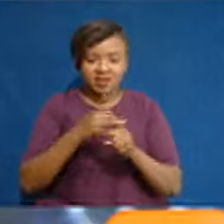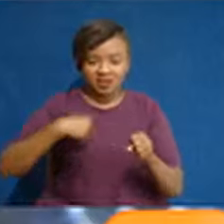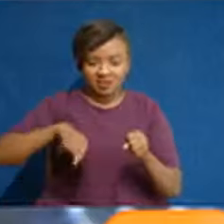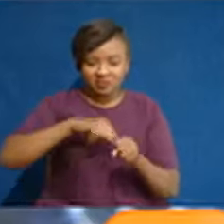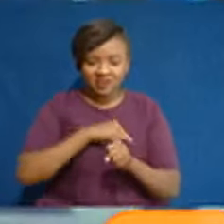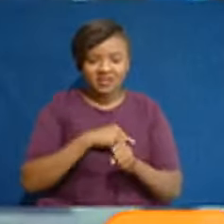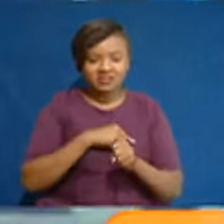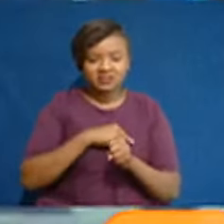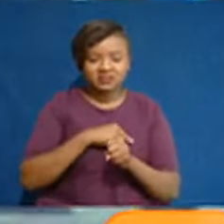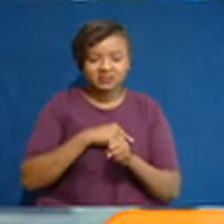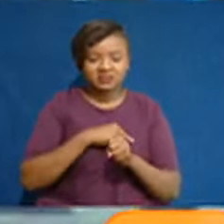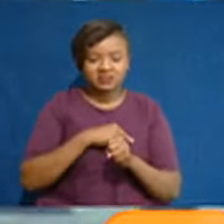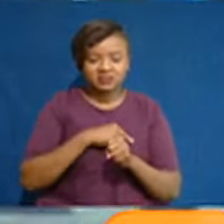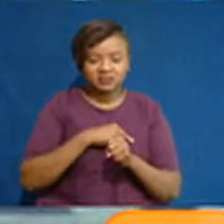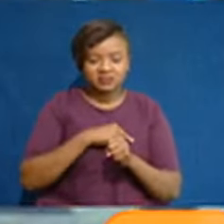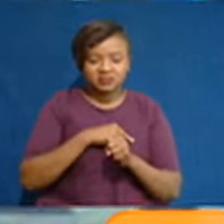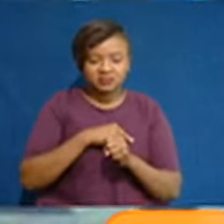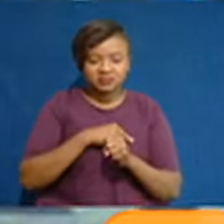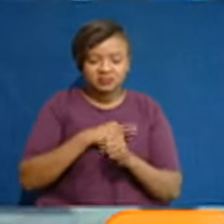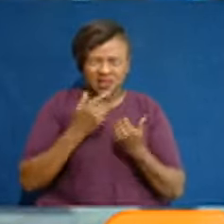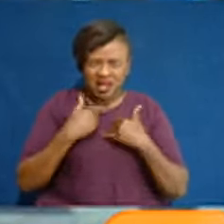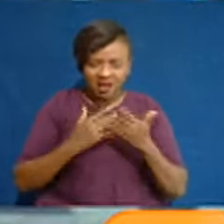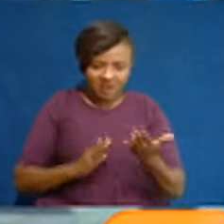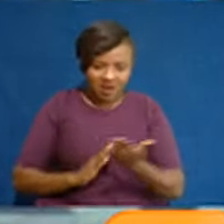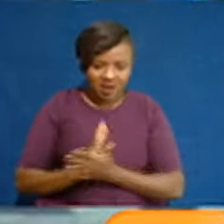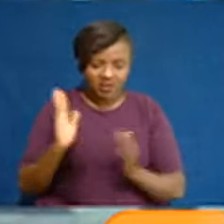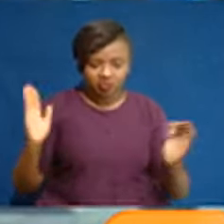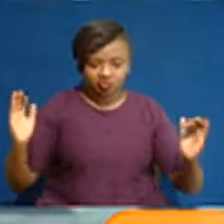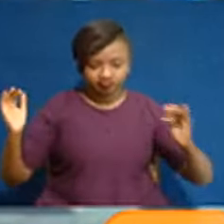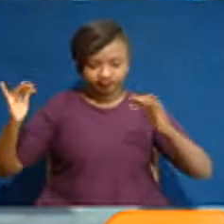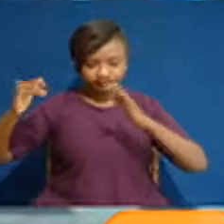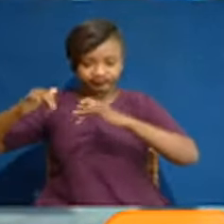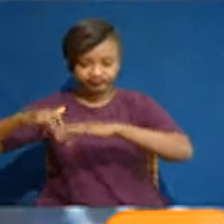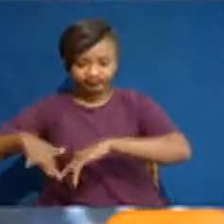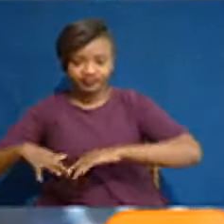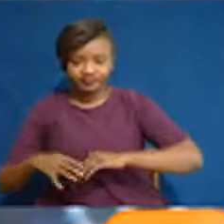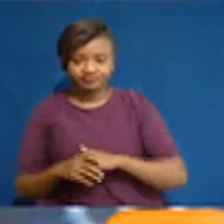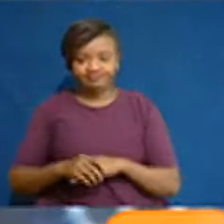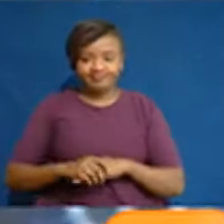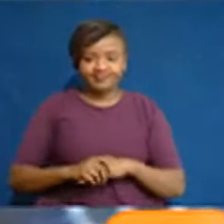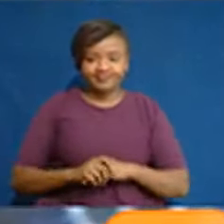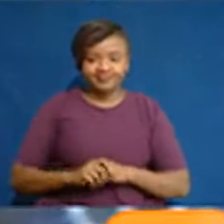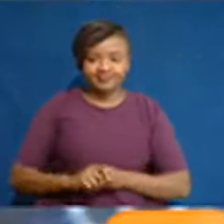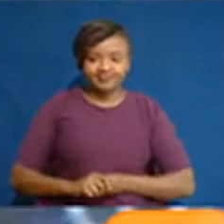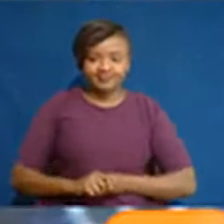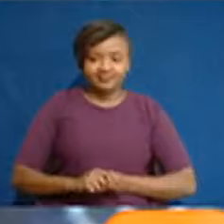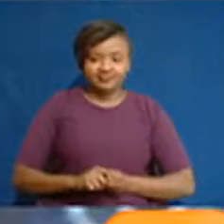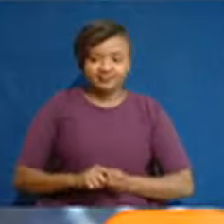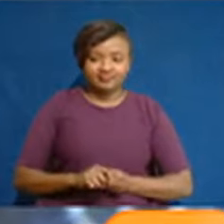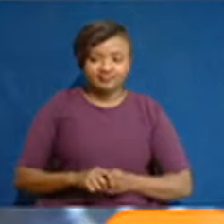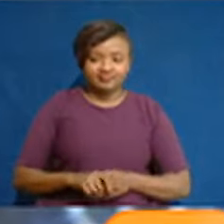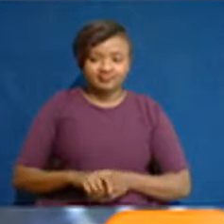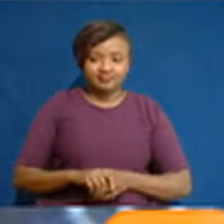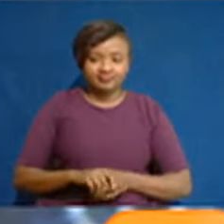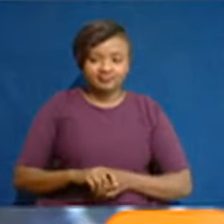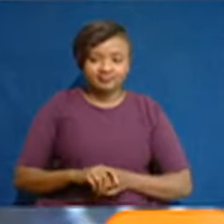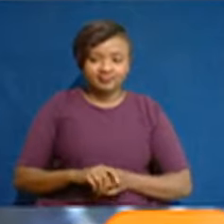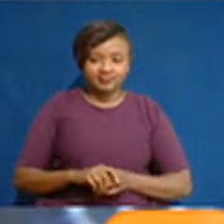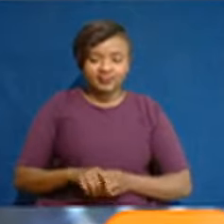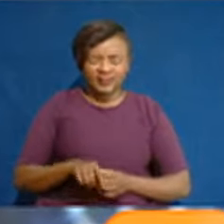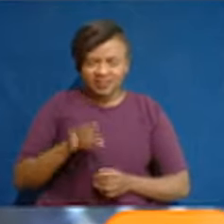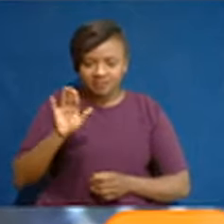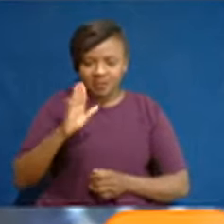essentially articulated the right to assembly. We have said that the right to protest is a constitutionally